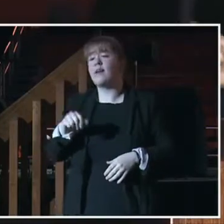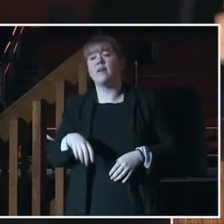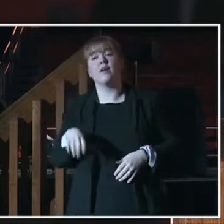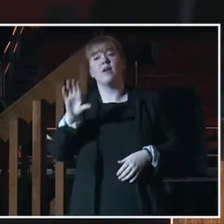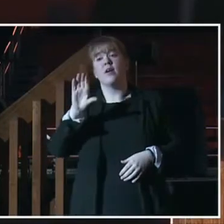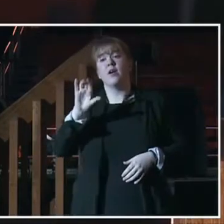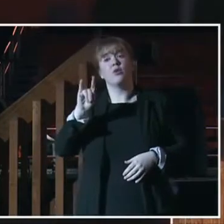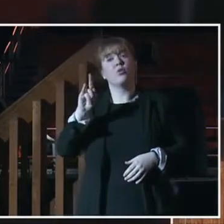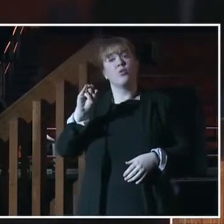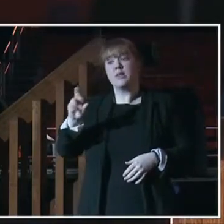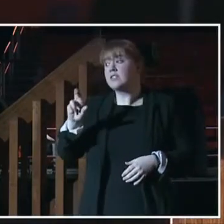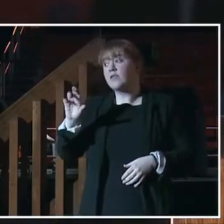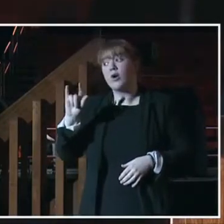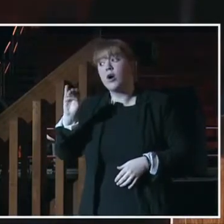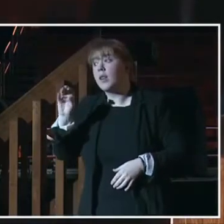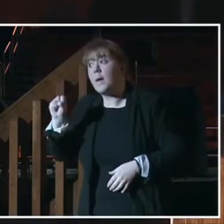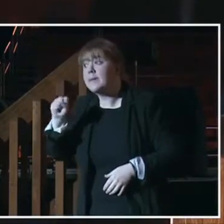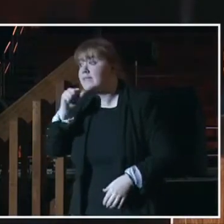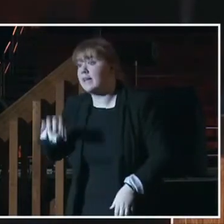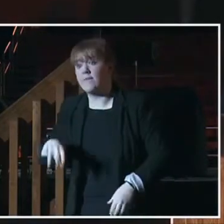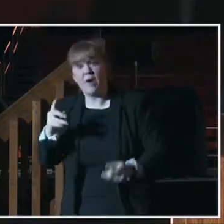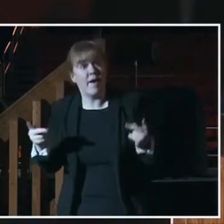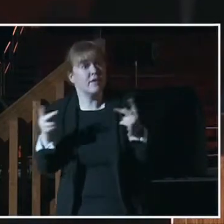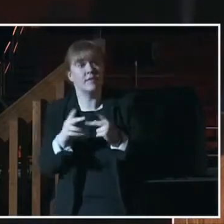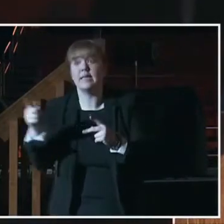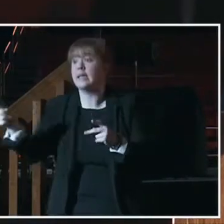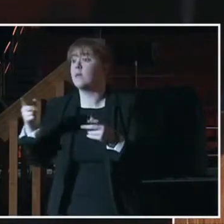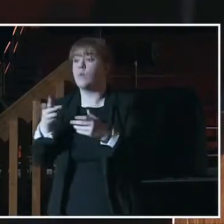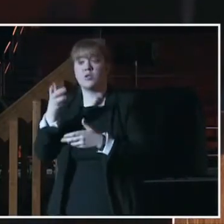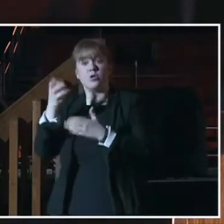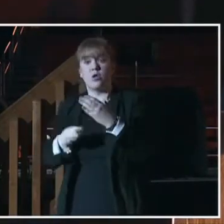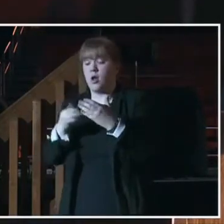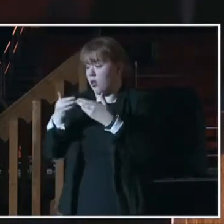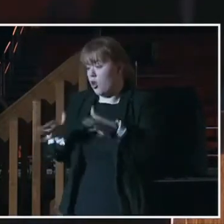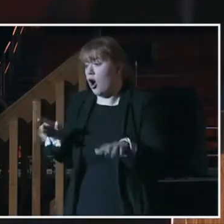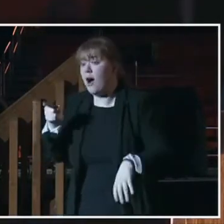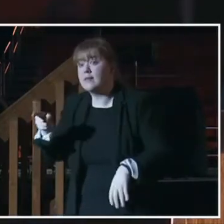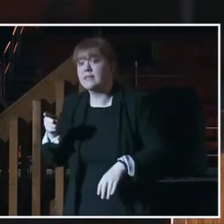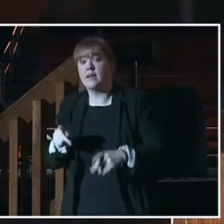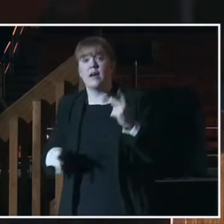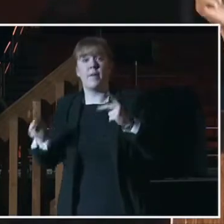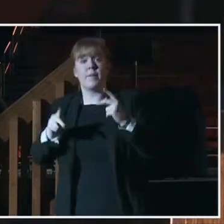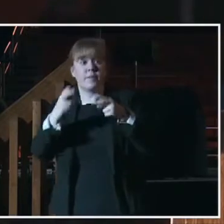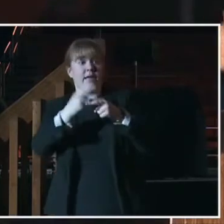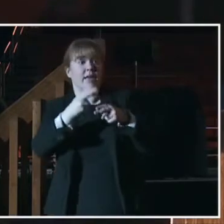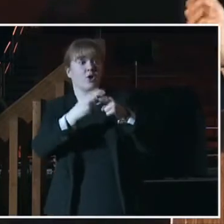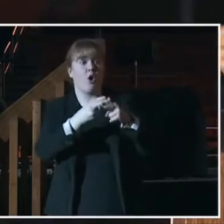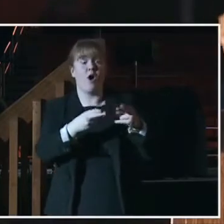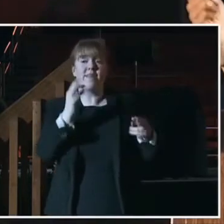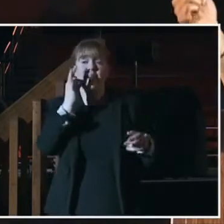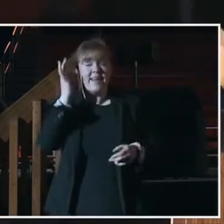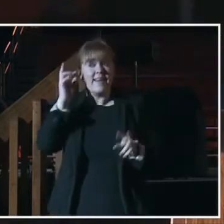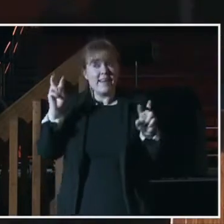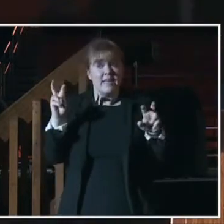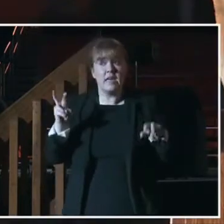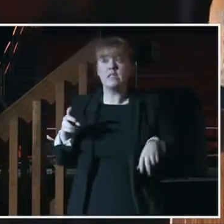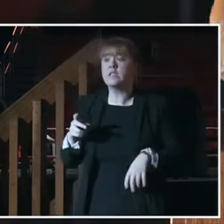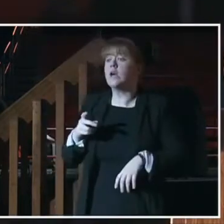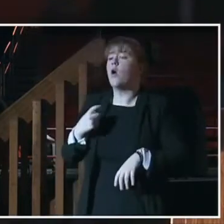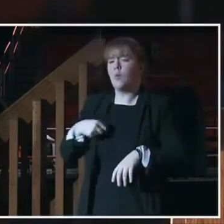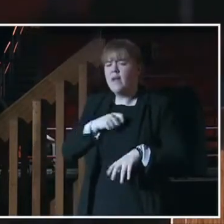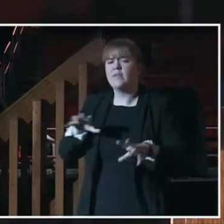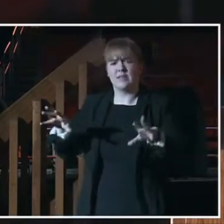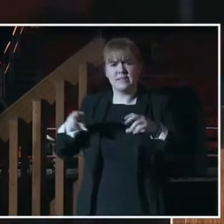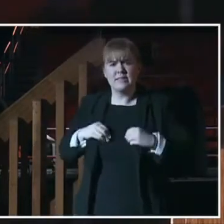didn't find this place. He was lost. That's how folks started getting called Indians. We've got to embrace the truth so we